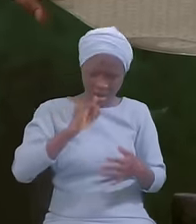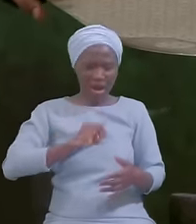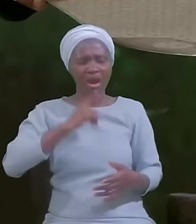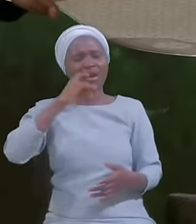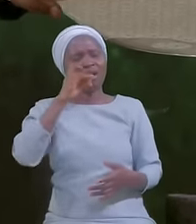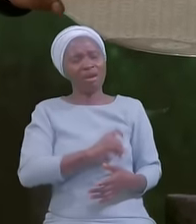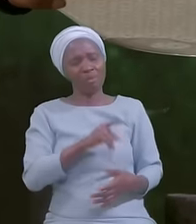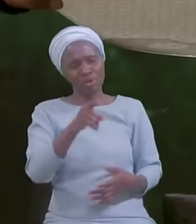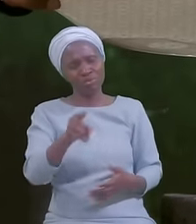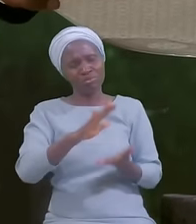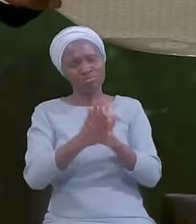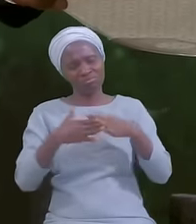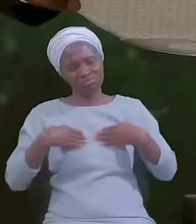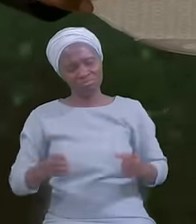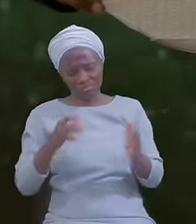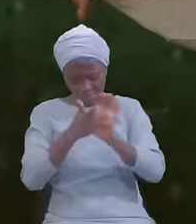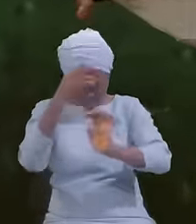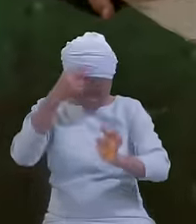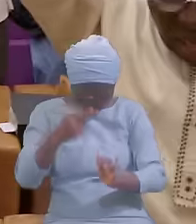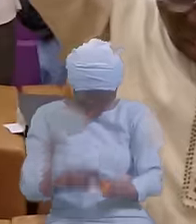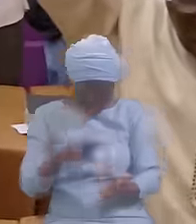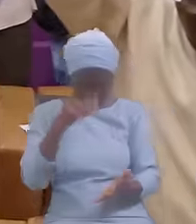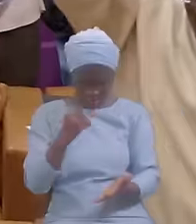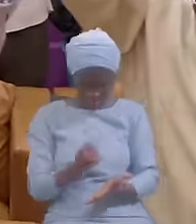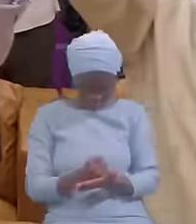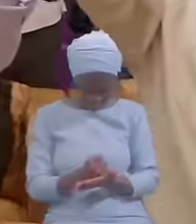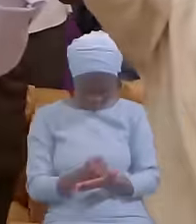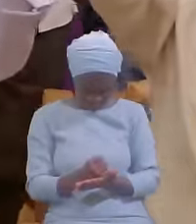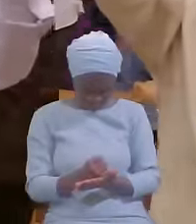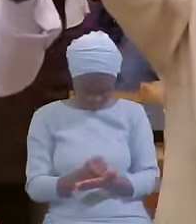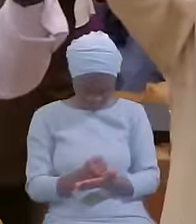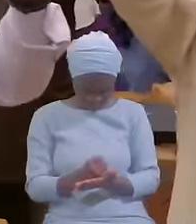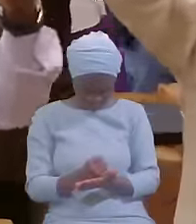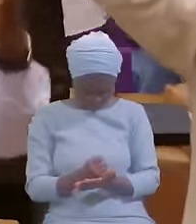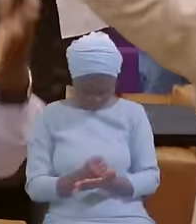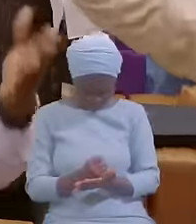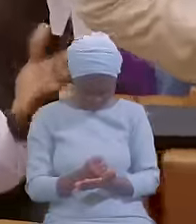be healed in Jesus' name.